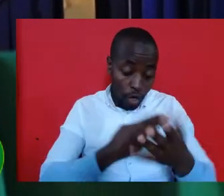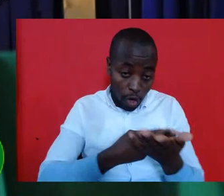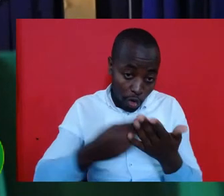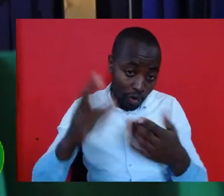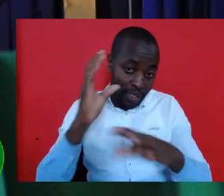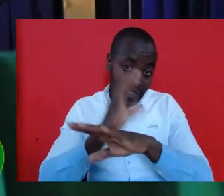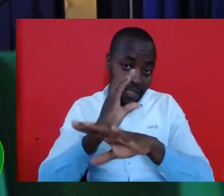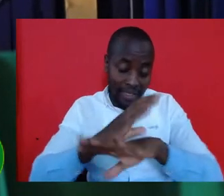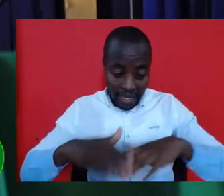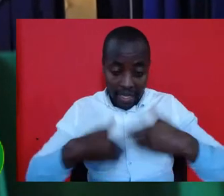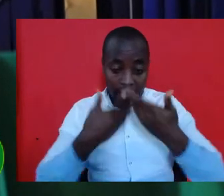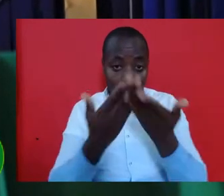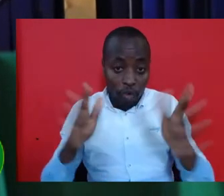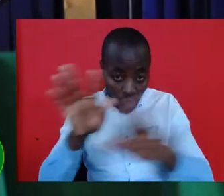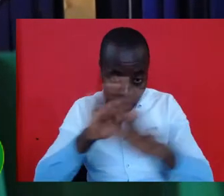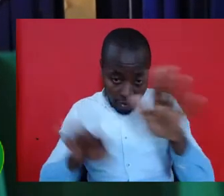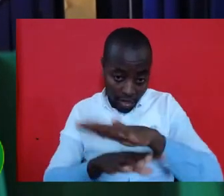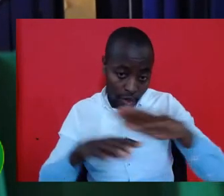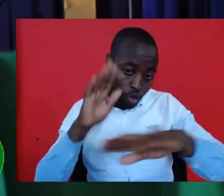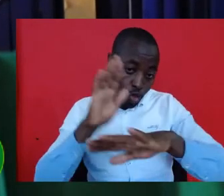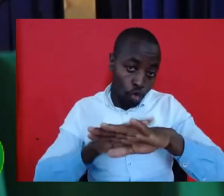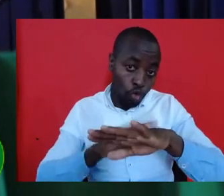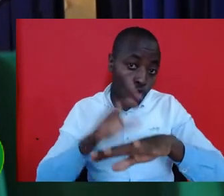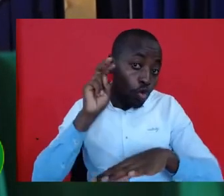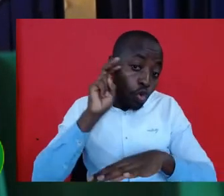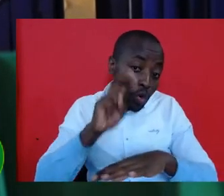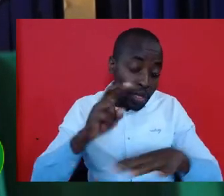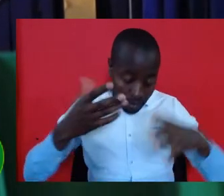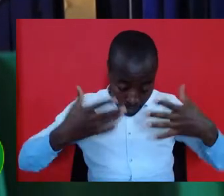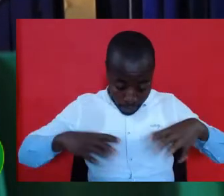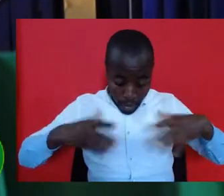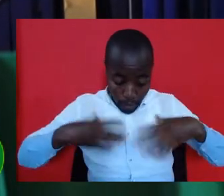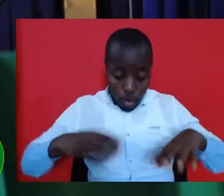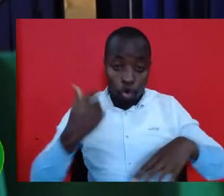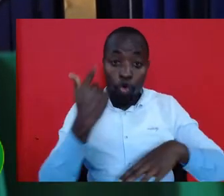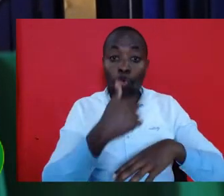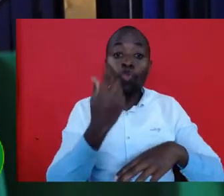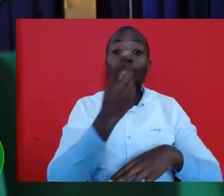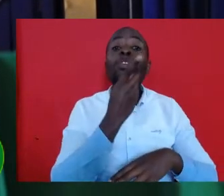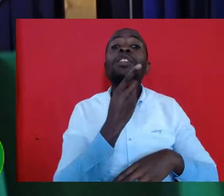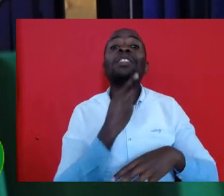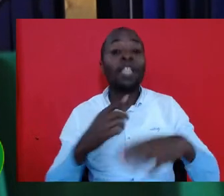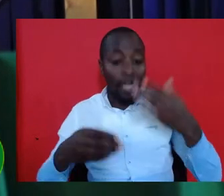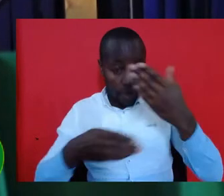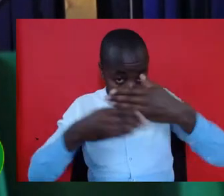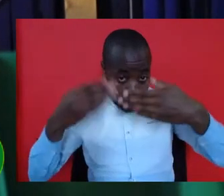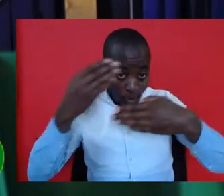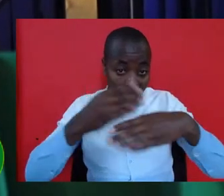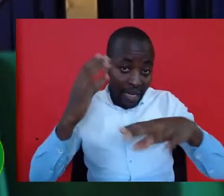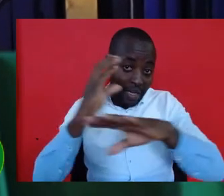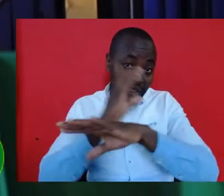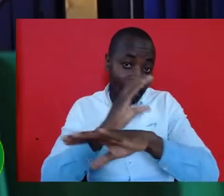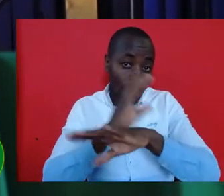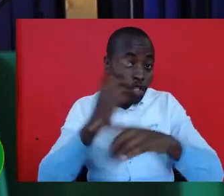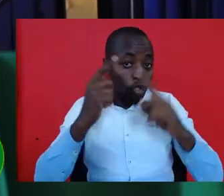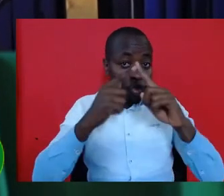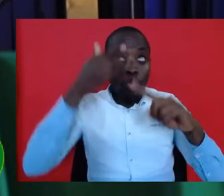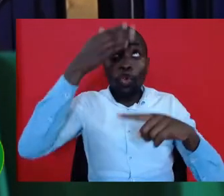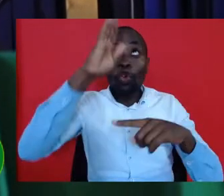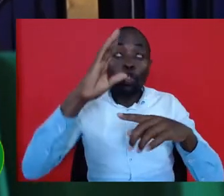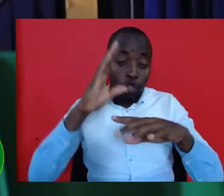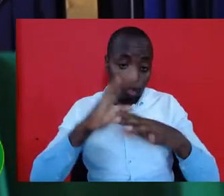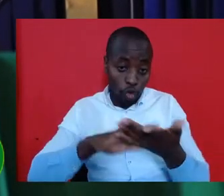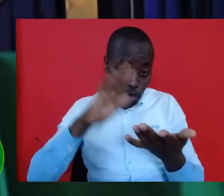giver of every good gift, look down upon us, your people, who desire to be the sanctuary to your glory. Grant us